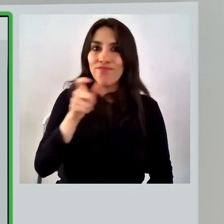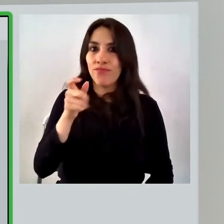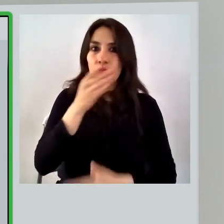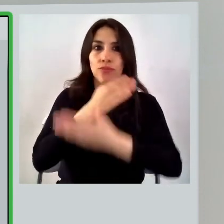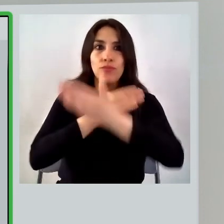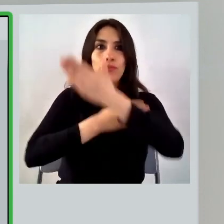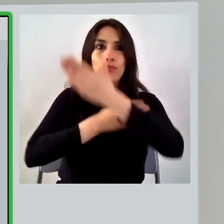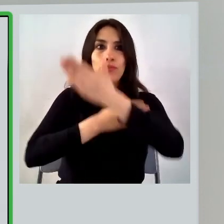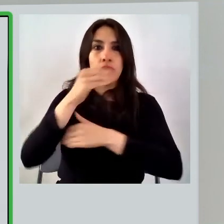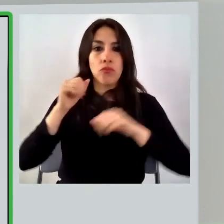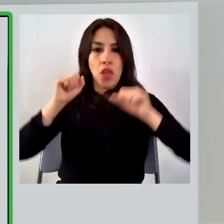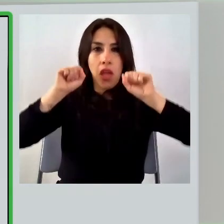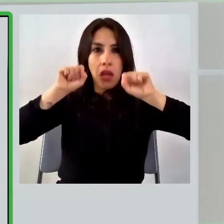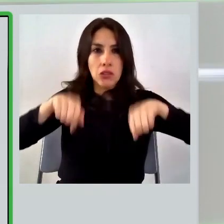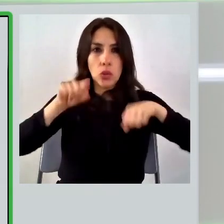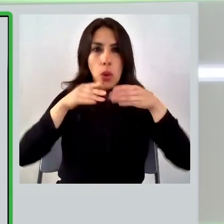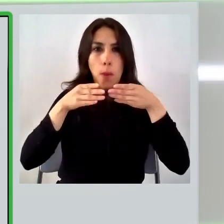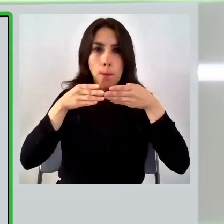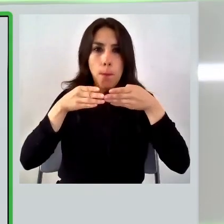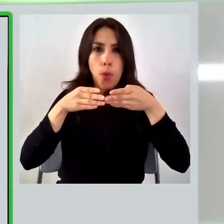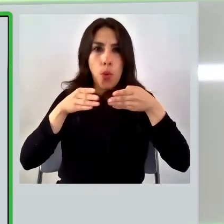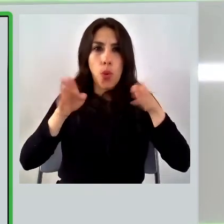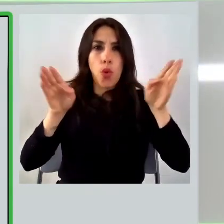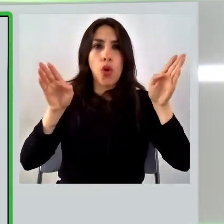Let's move to the next slide, please.